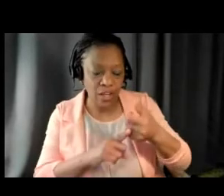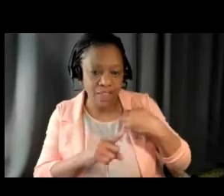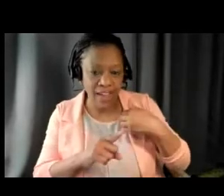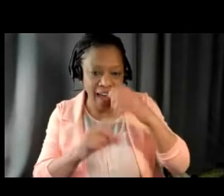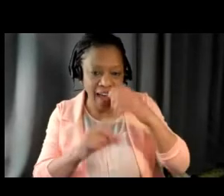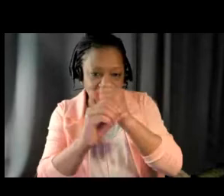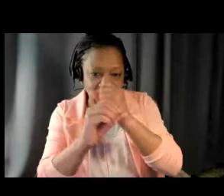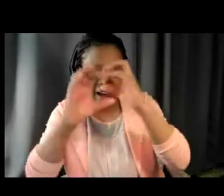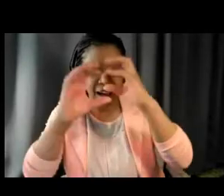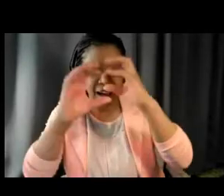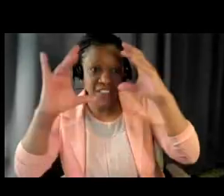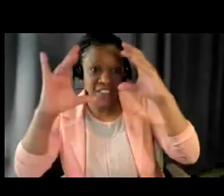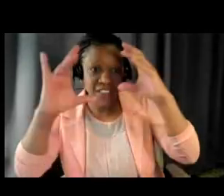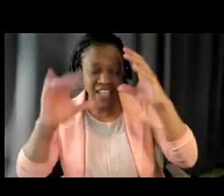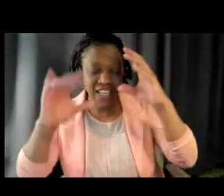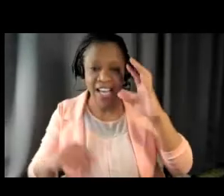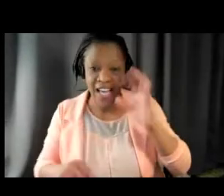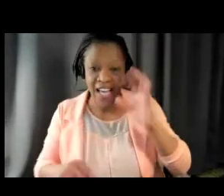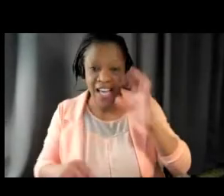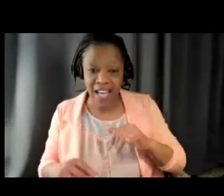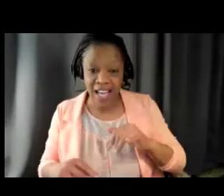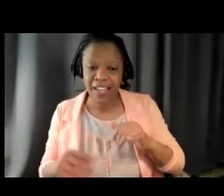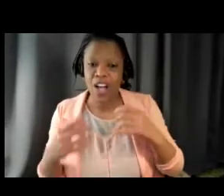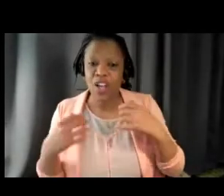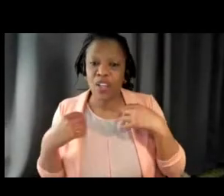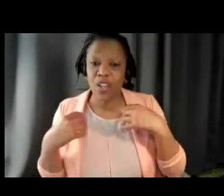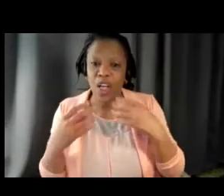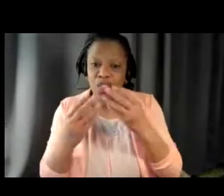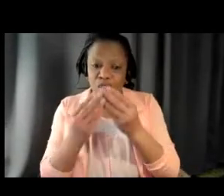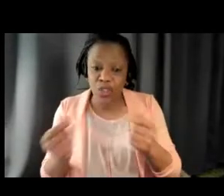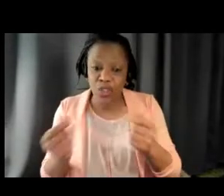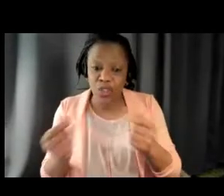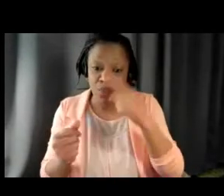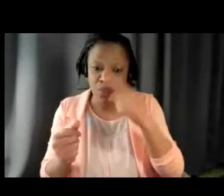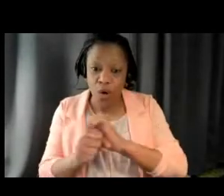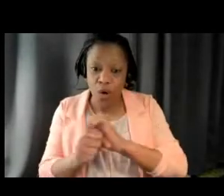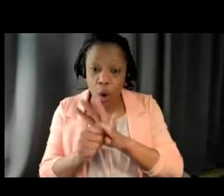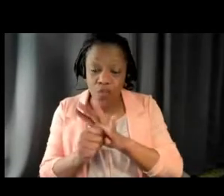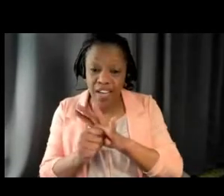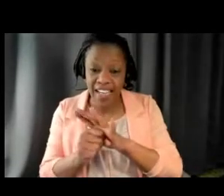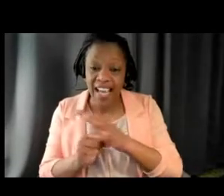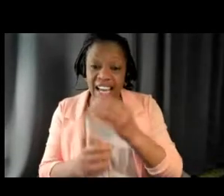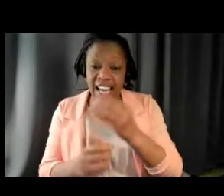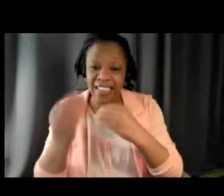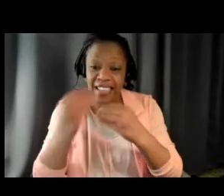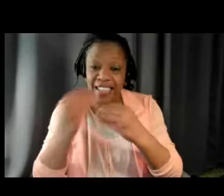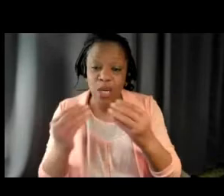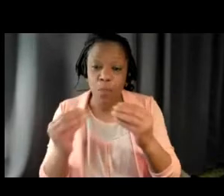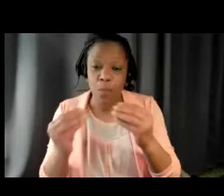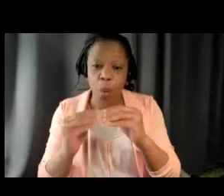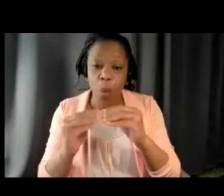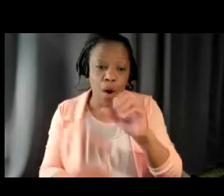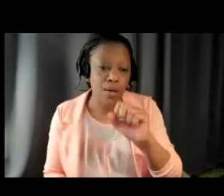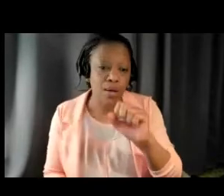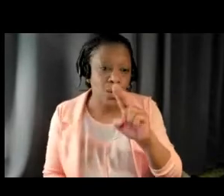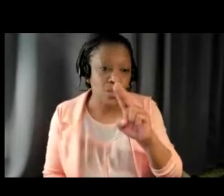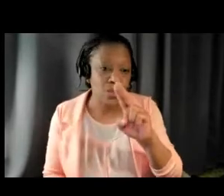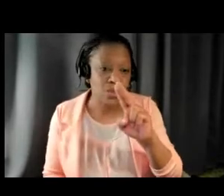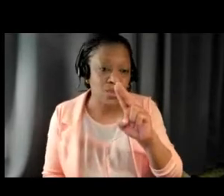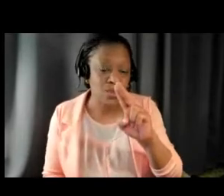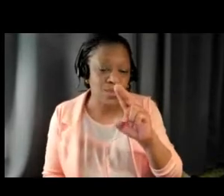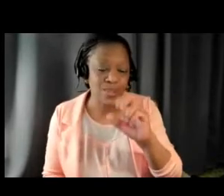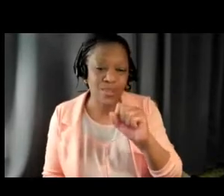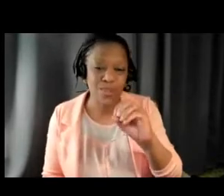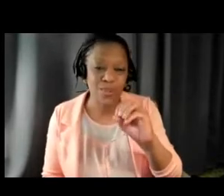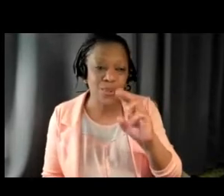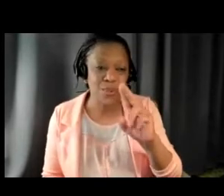was to eat more sumac and teas. And me and my daughter, Ahmad, got us a whole container of